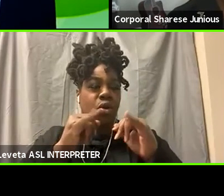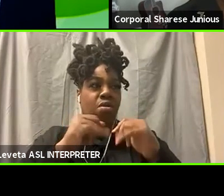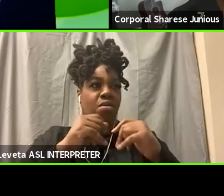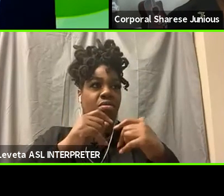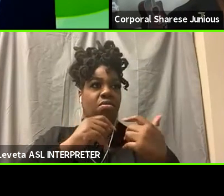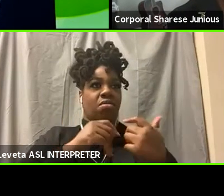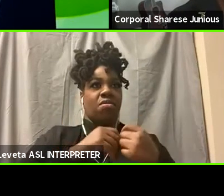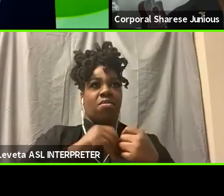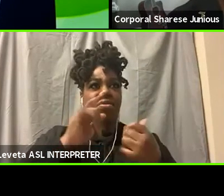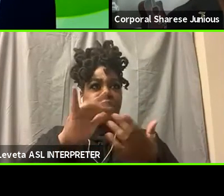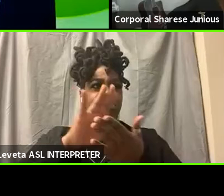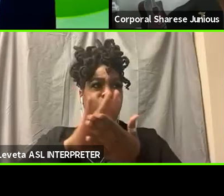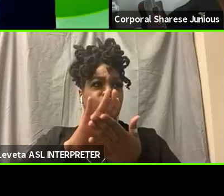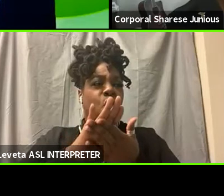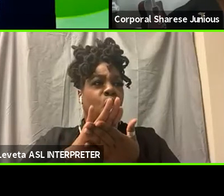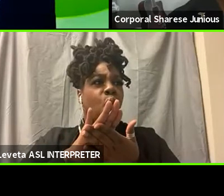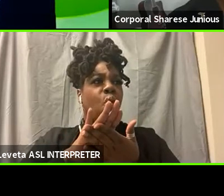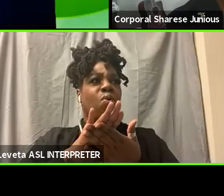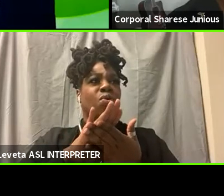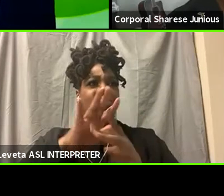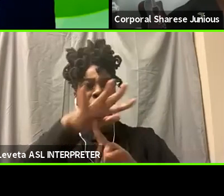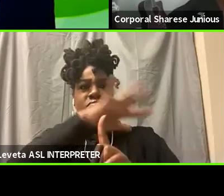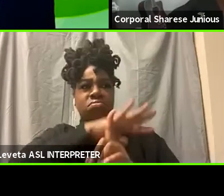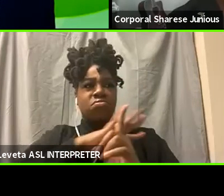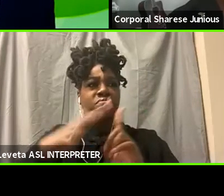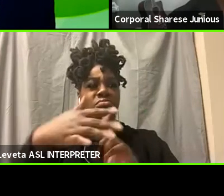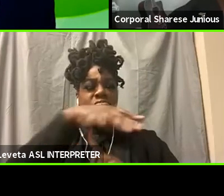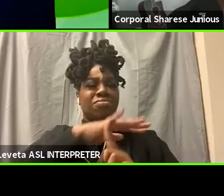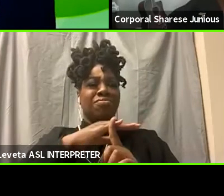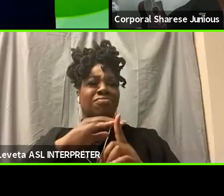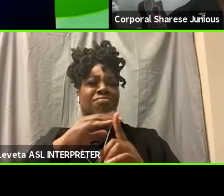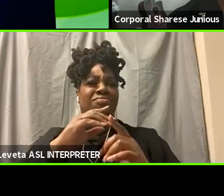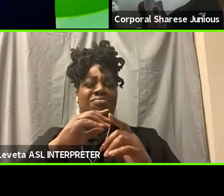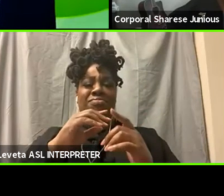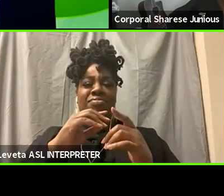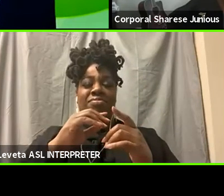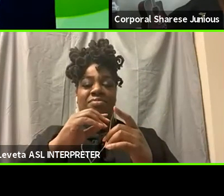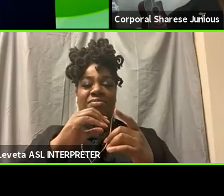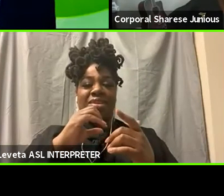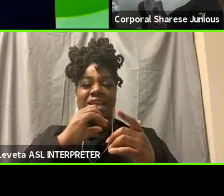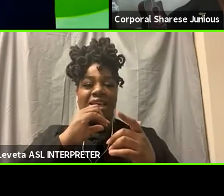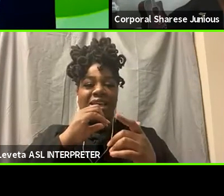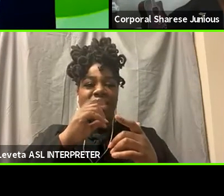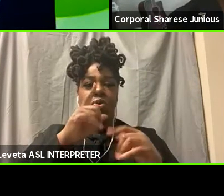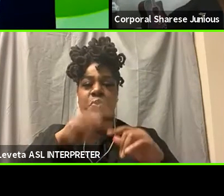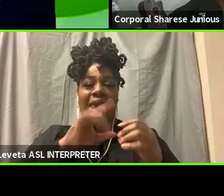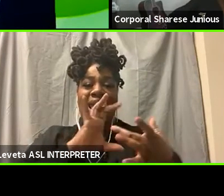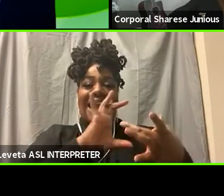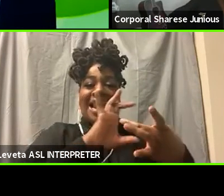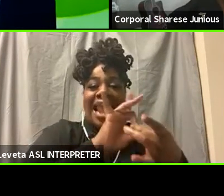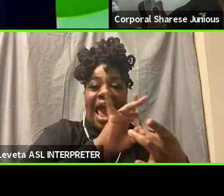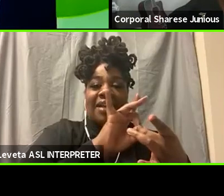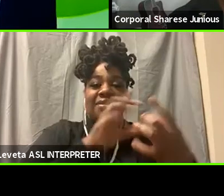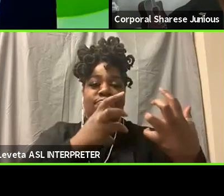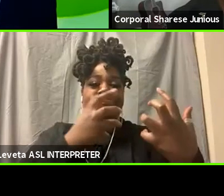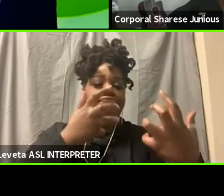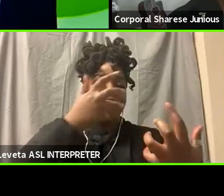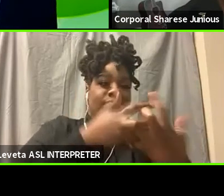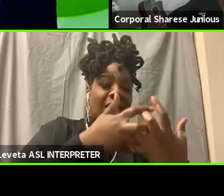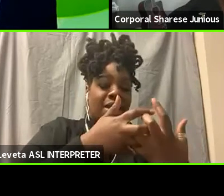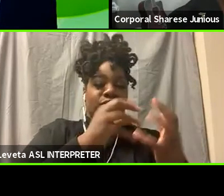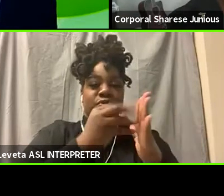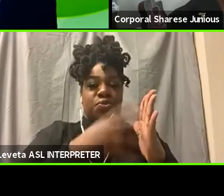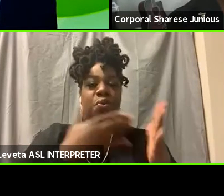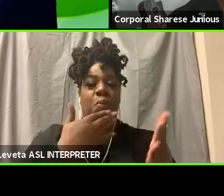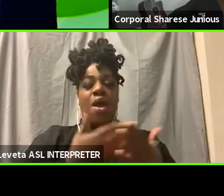the school level, you're not gonna connect as well as you could. And I think not that I'm perfect in this way, but as I came to understand